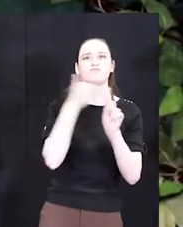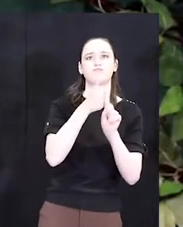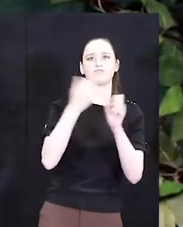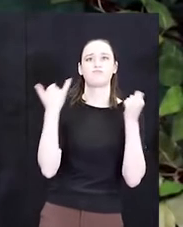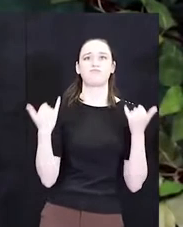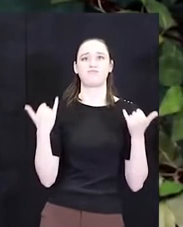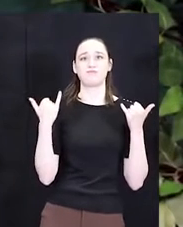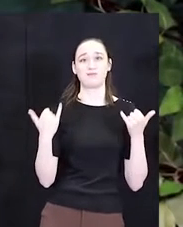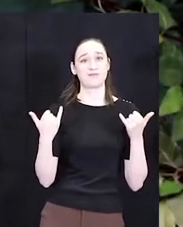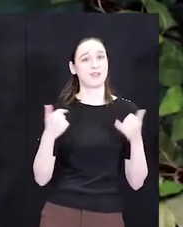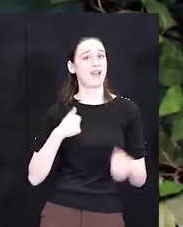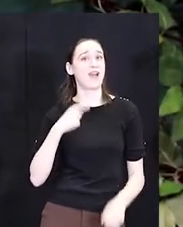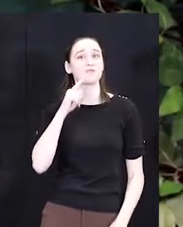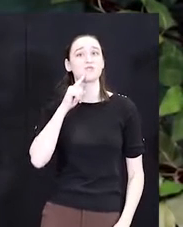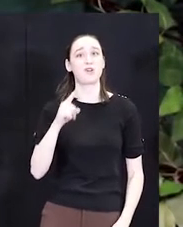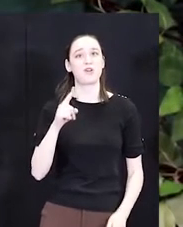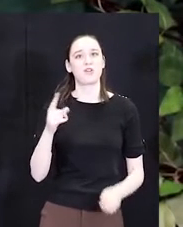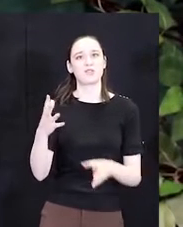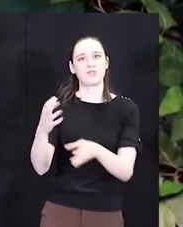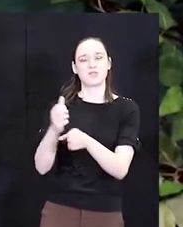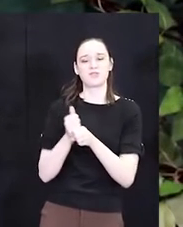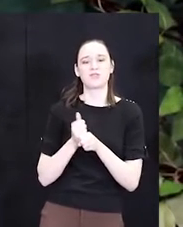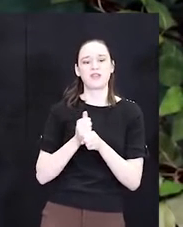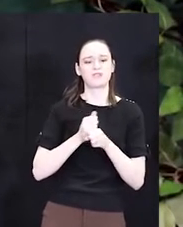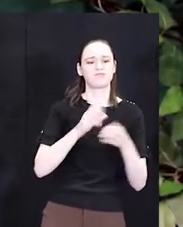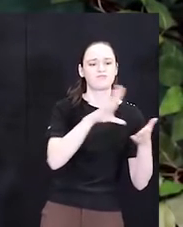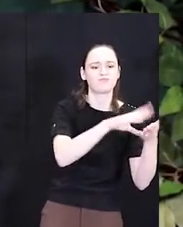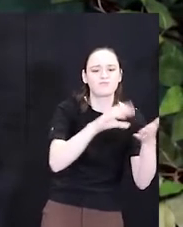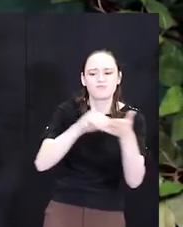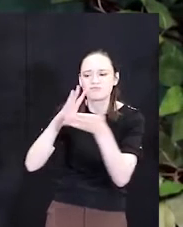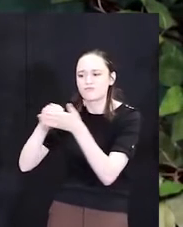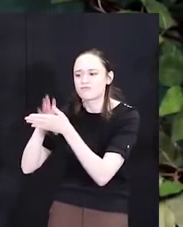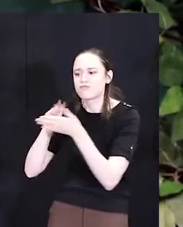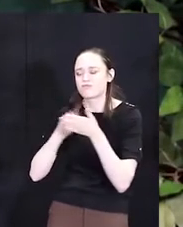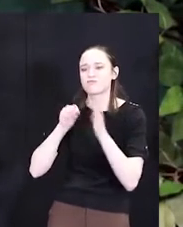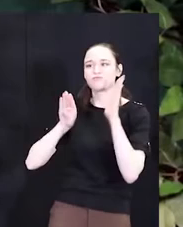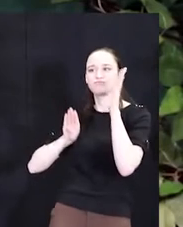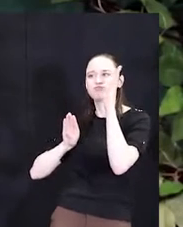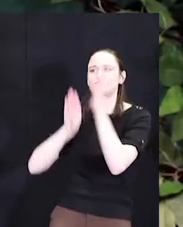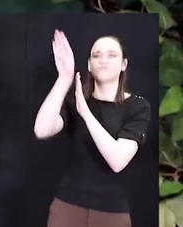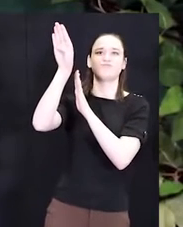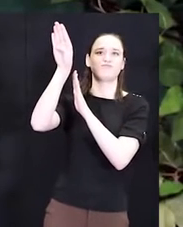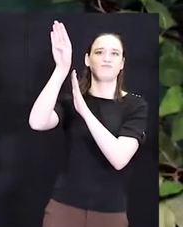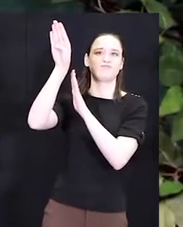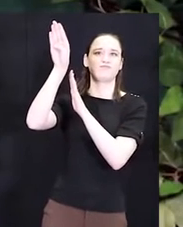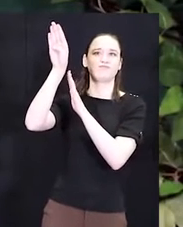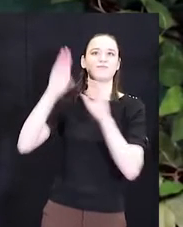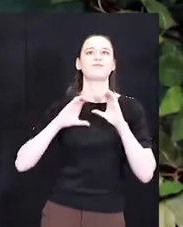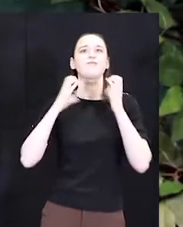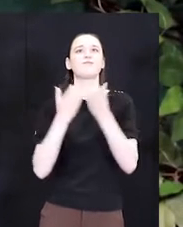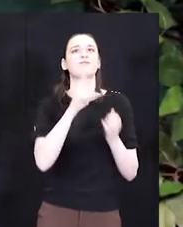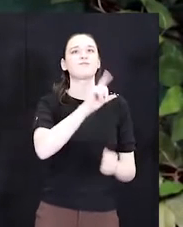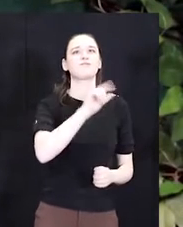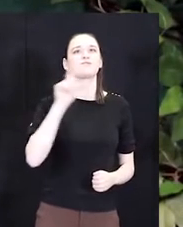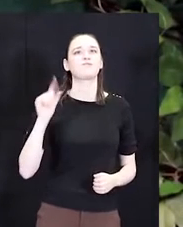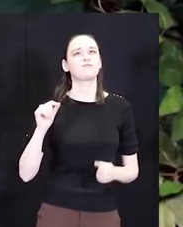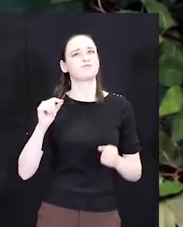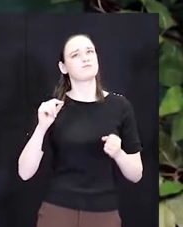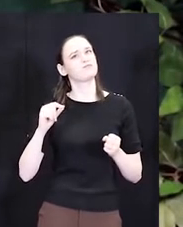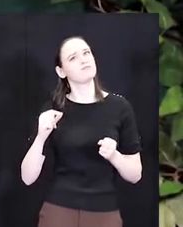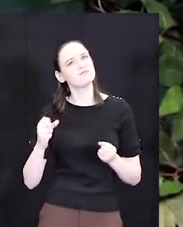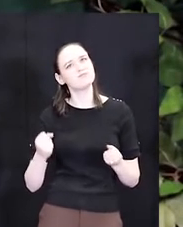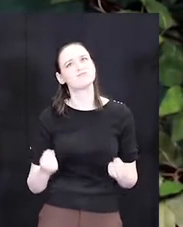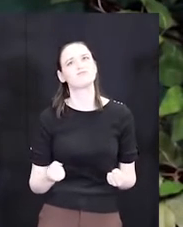have no doubts that you will take what you have learned at Central Dauphin and soar. This class of 2020 is full of